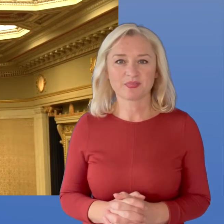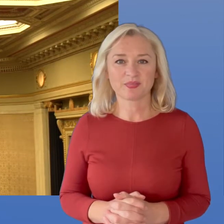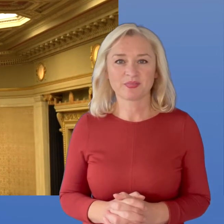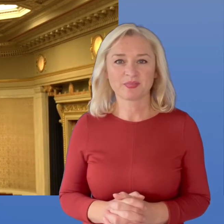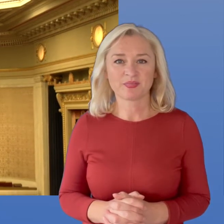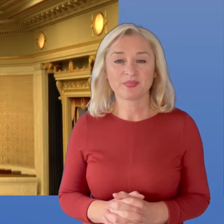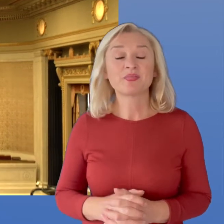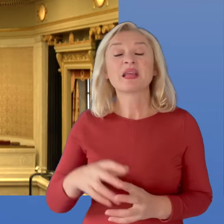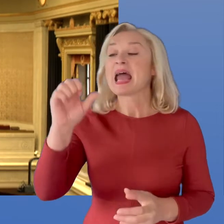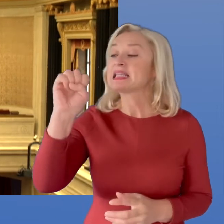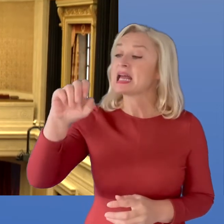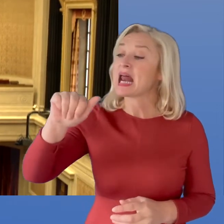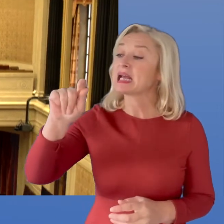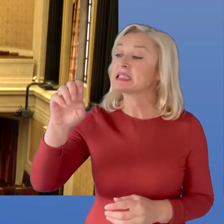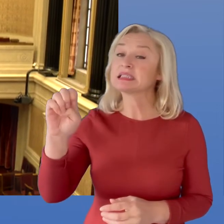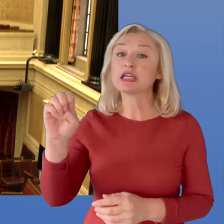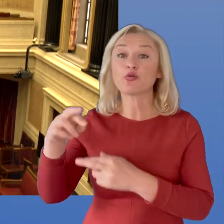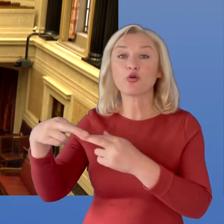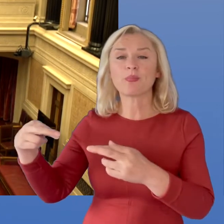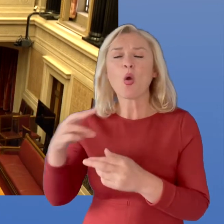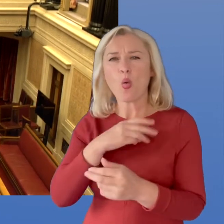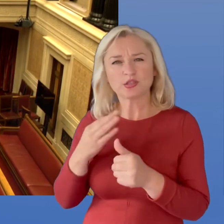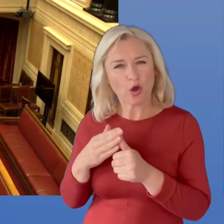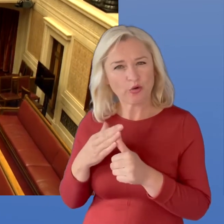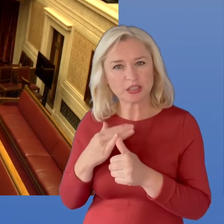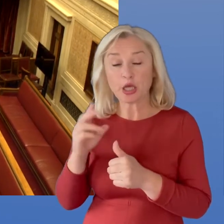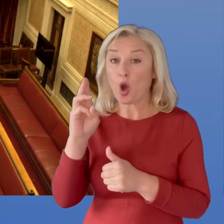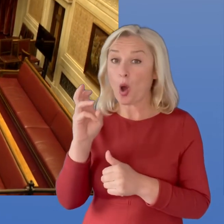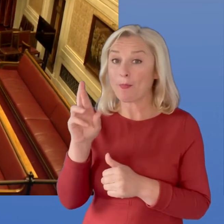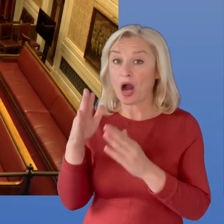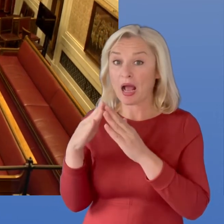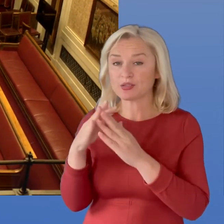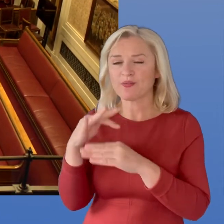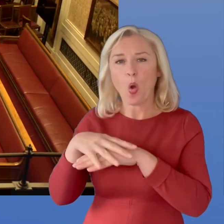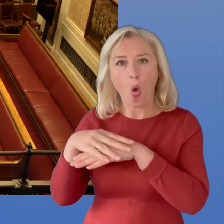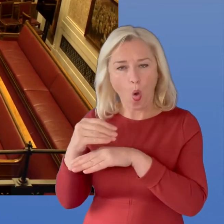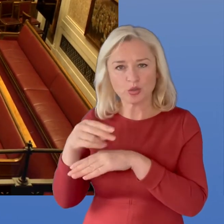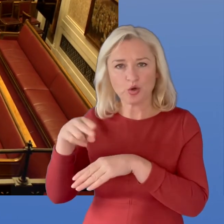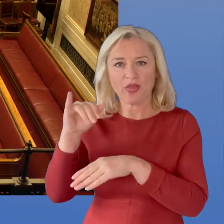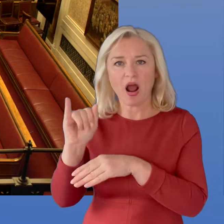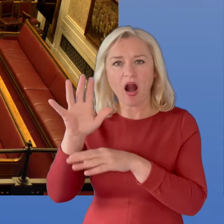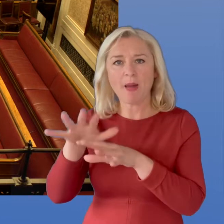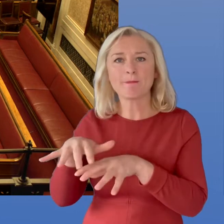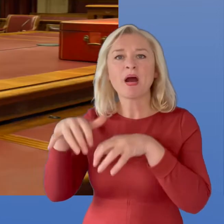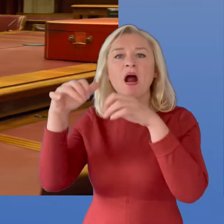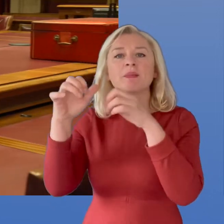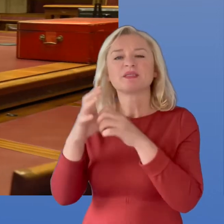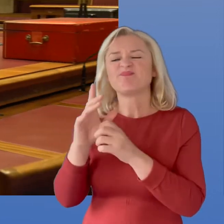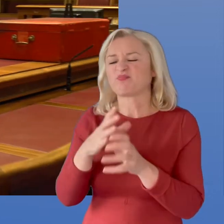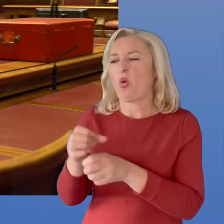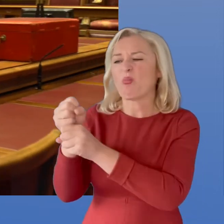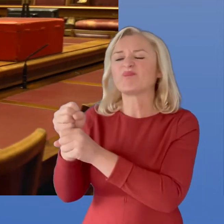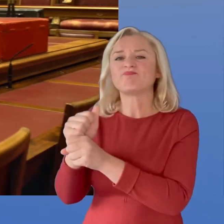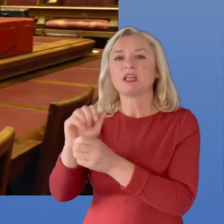The Senate chamber was originally the upper house of the old Northern Ireland Parliament, which was prorogued in 1972. The current Northern